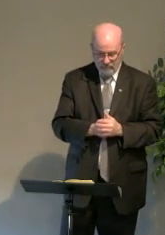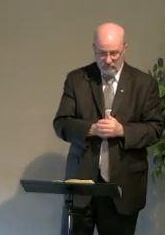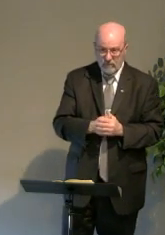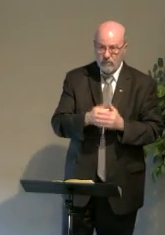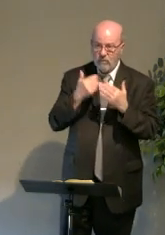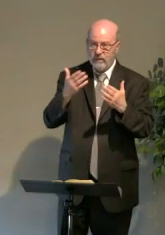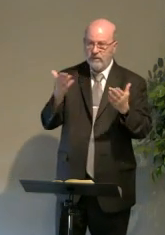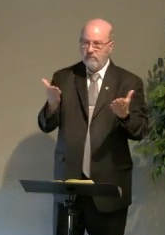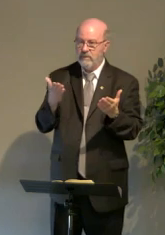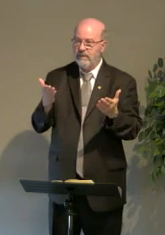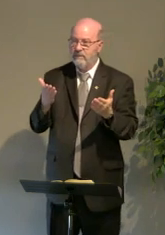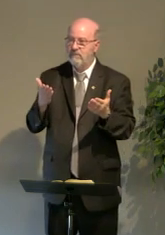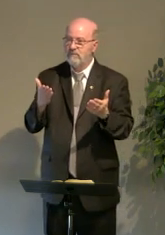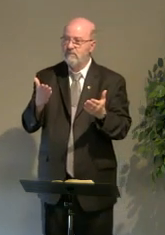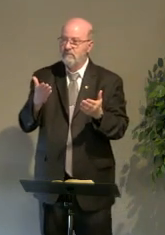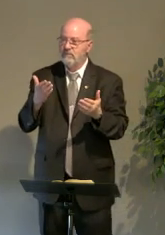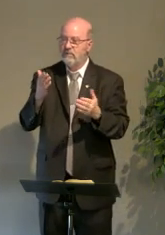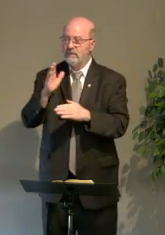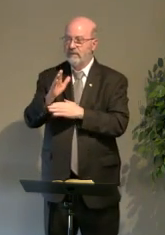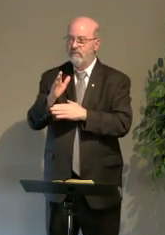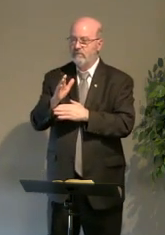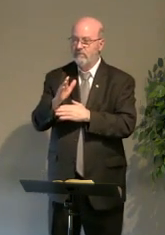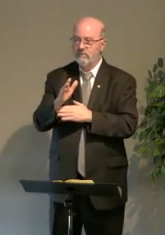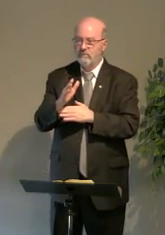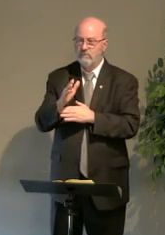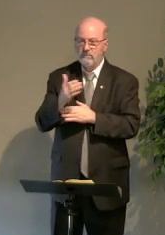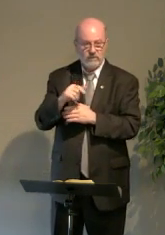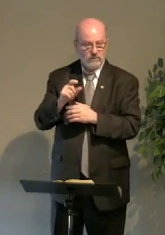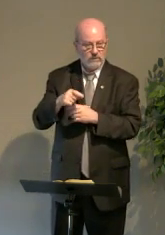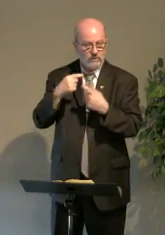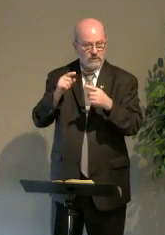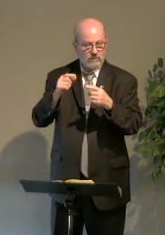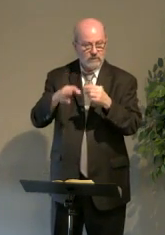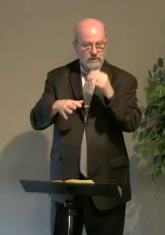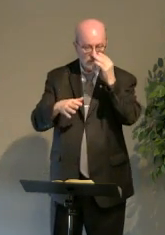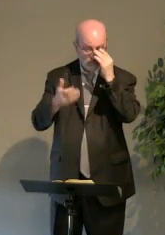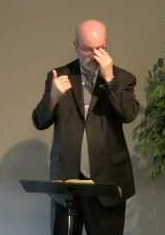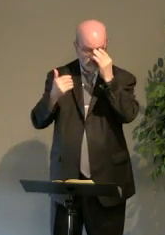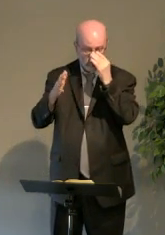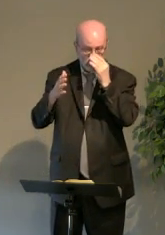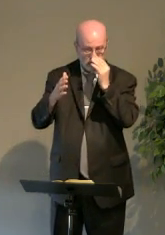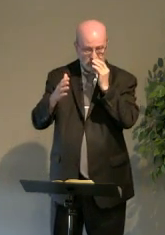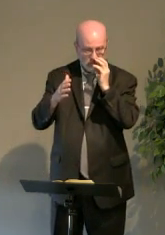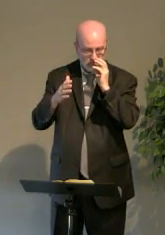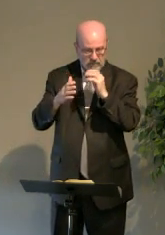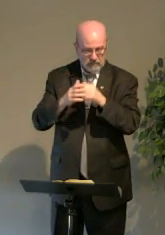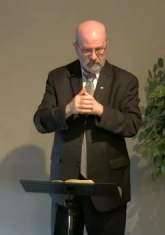Amen. Well, thank you so much for your attention today. Is there anything we need to announce, Pastor, before we dismiss?